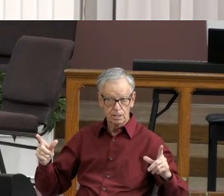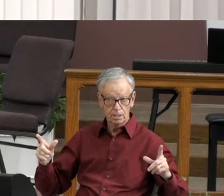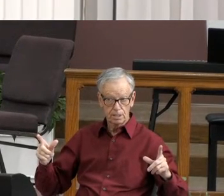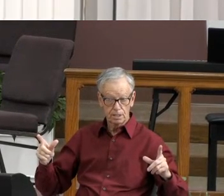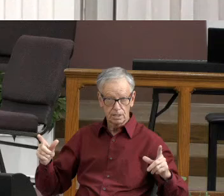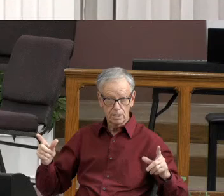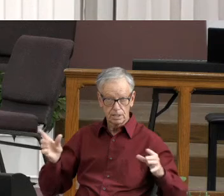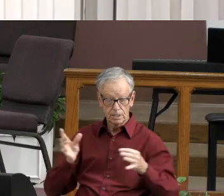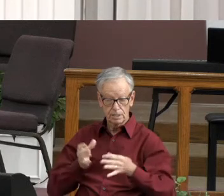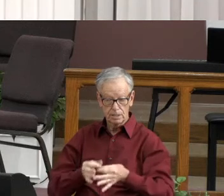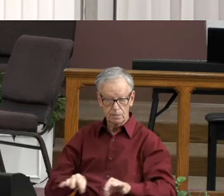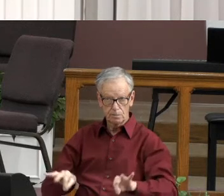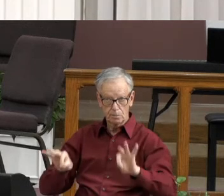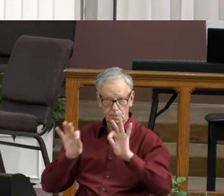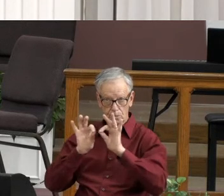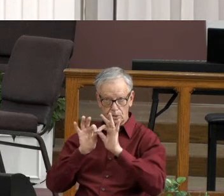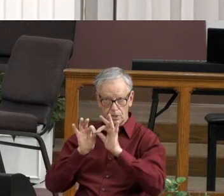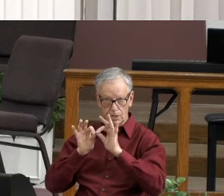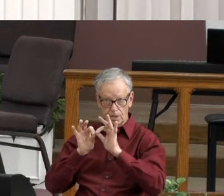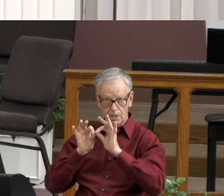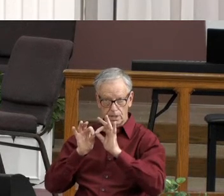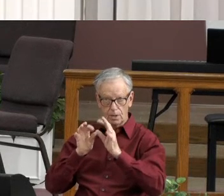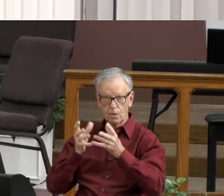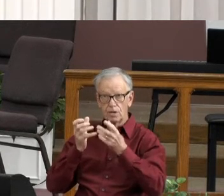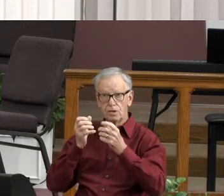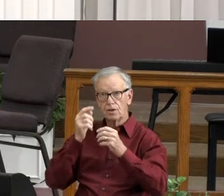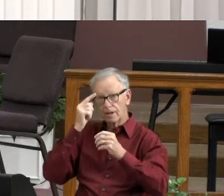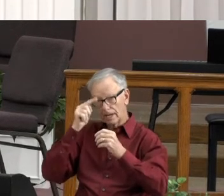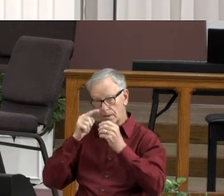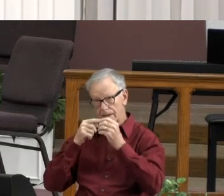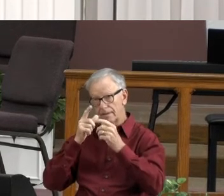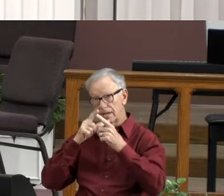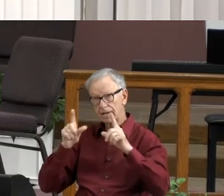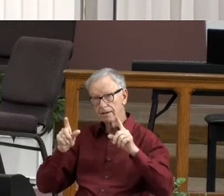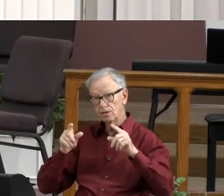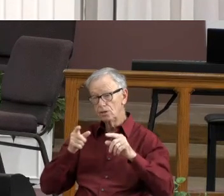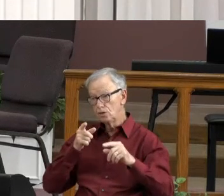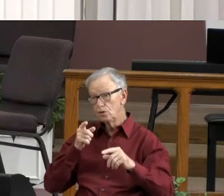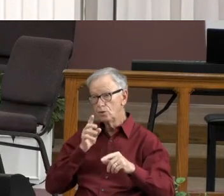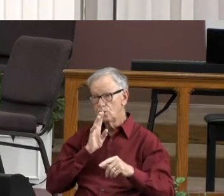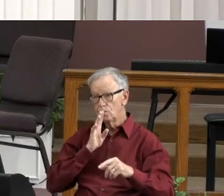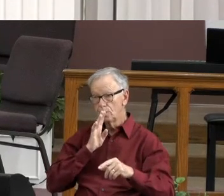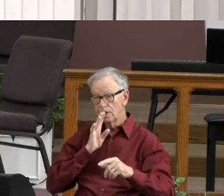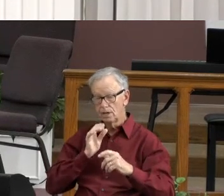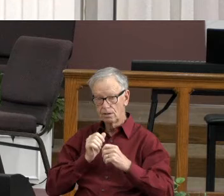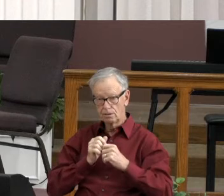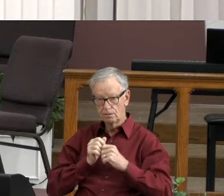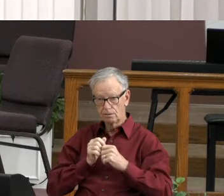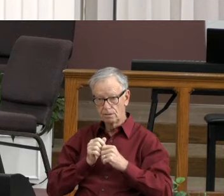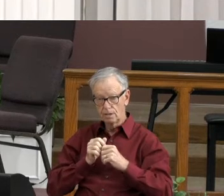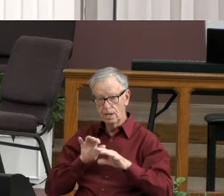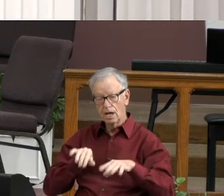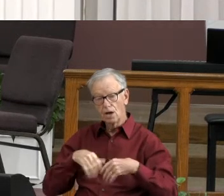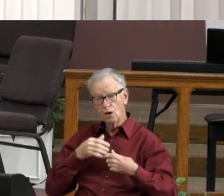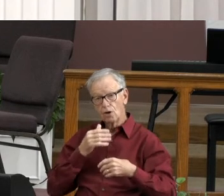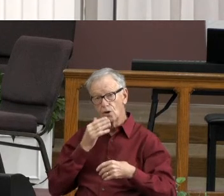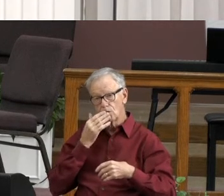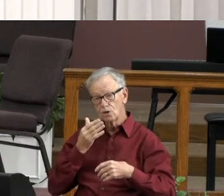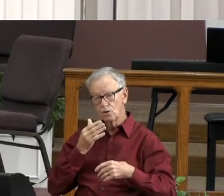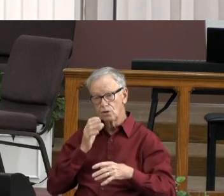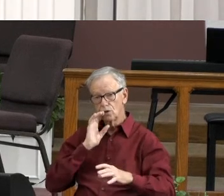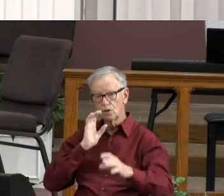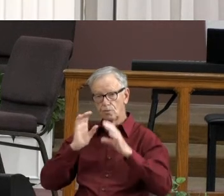is important. But I want you to think about the language that you speak and how well we communicate